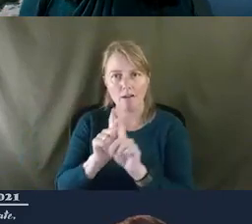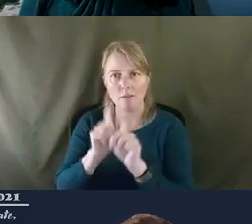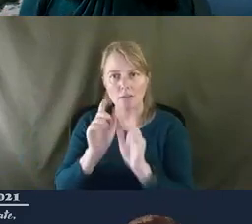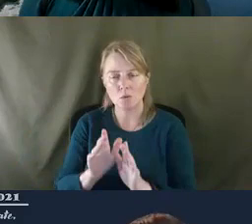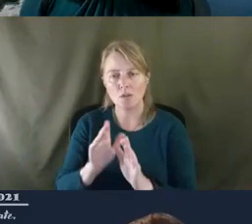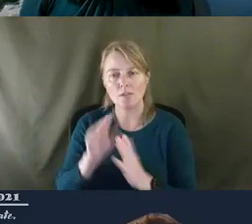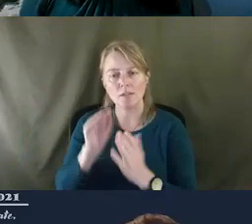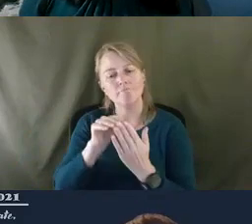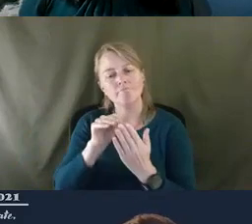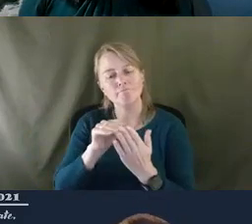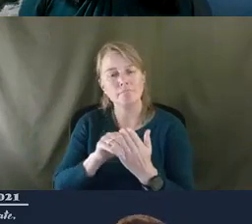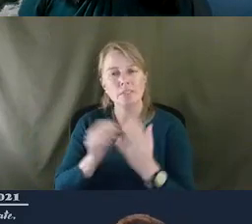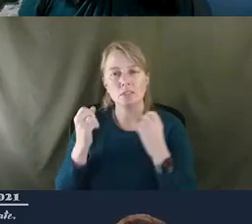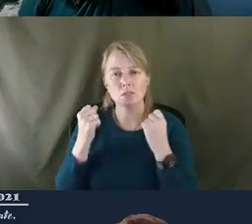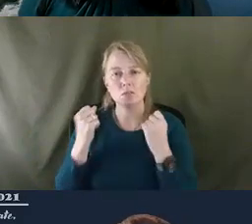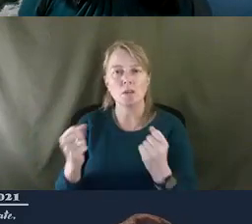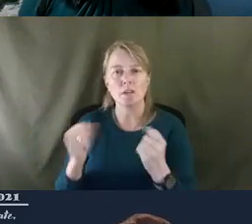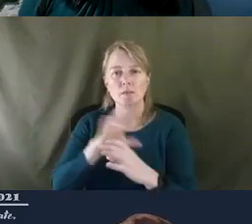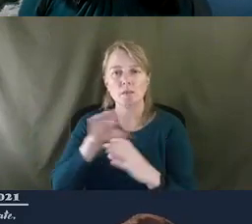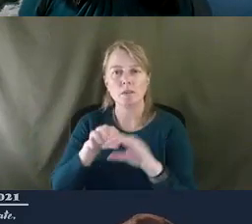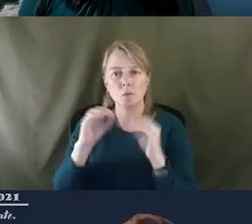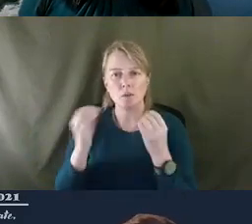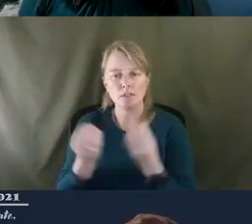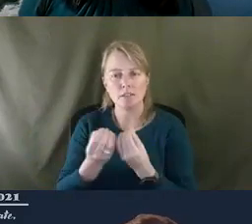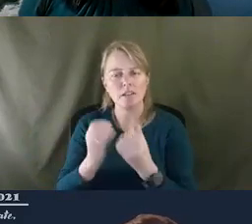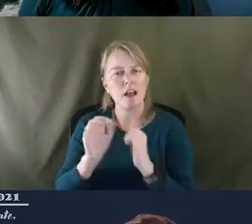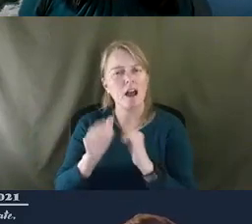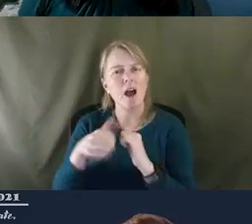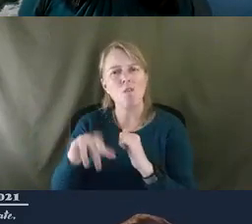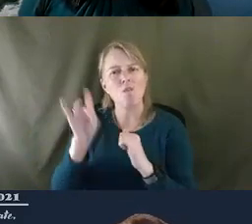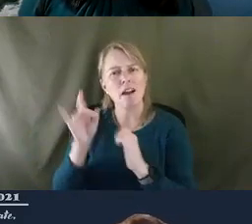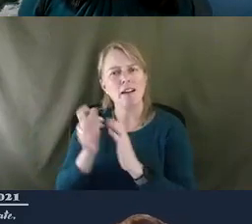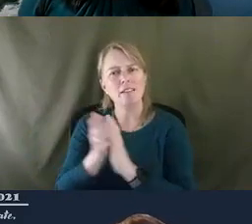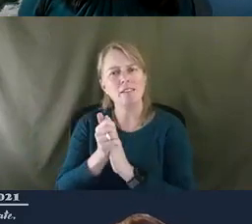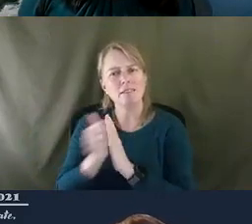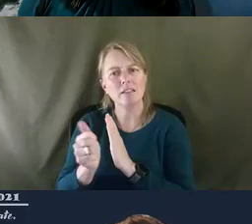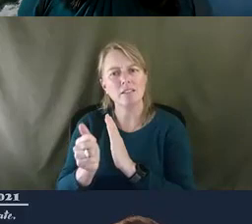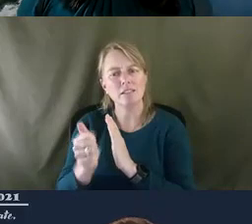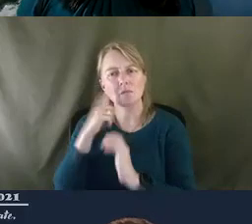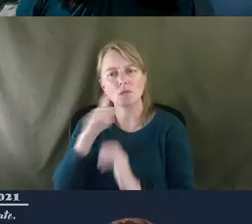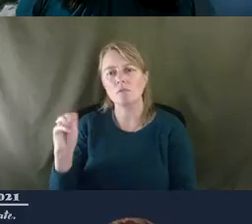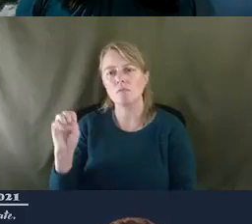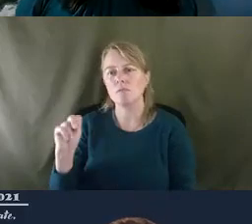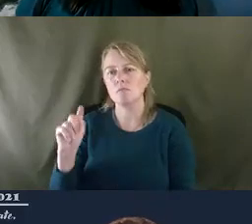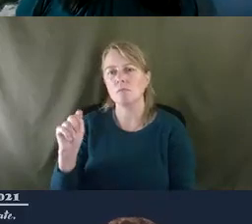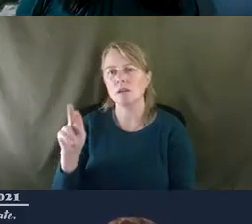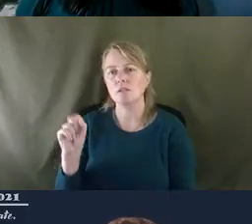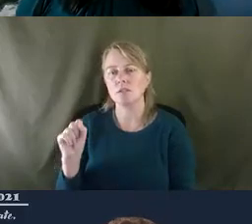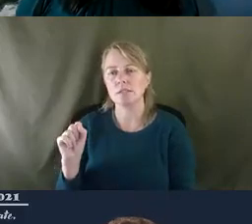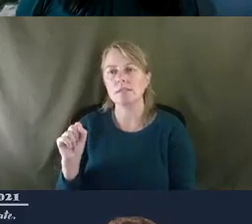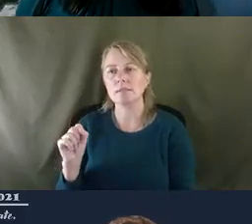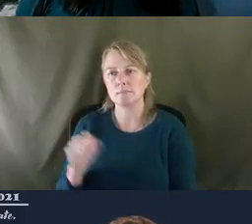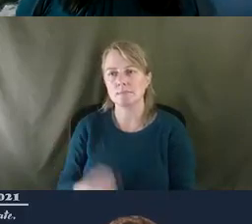track of people's strengths within your organization? How do you find the talent of the mentors? Okay,